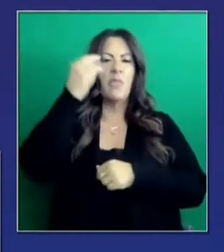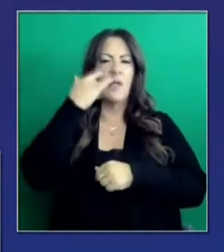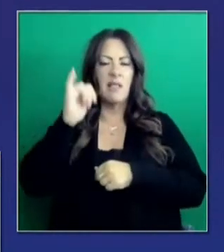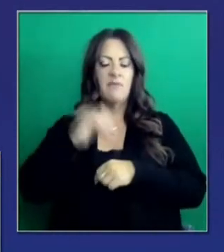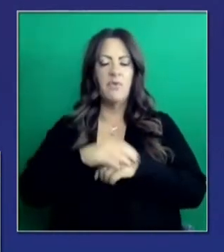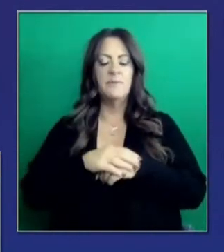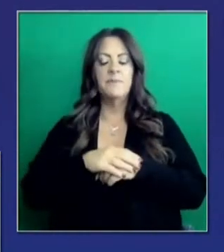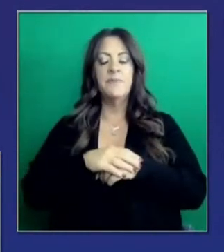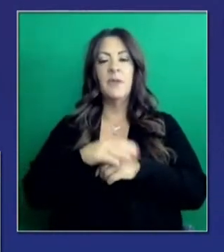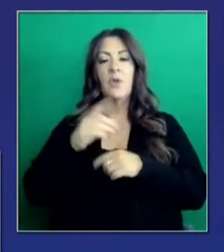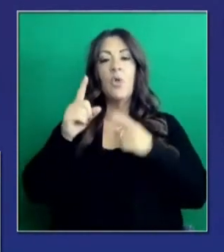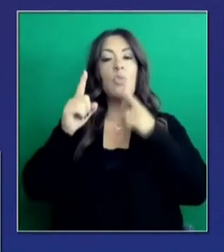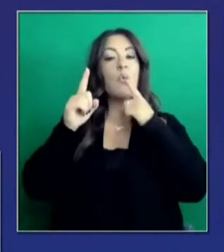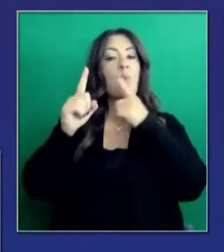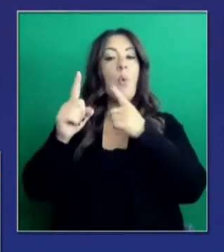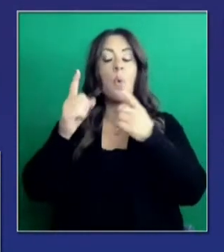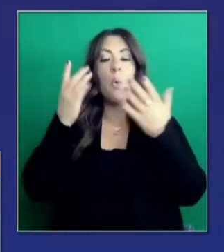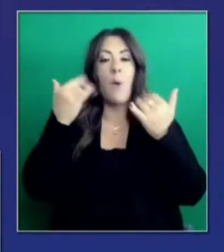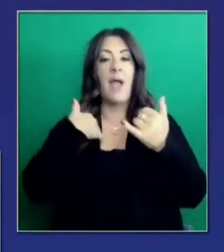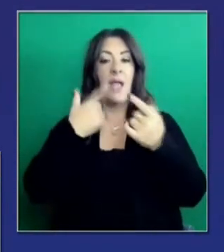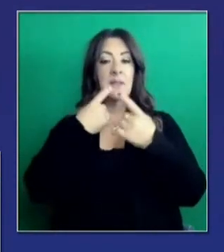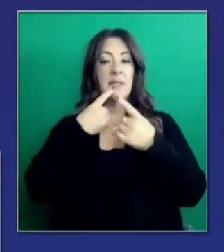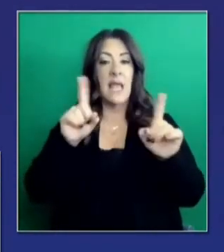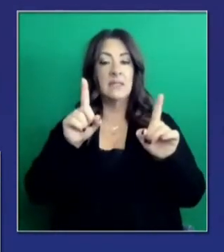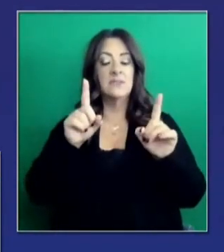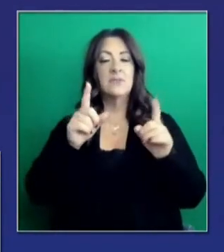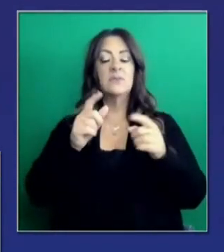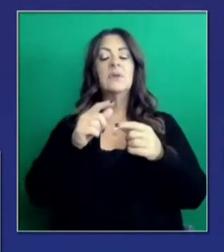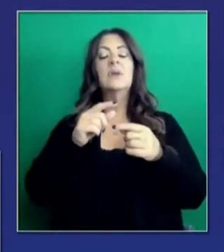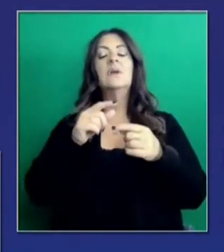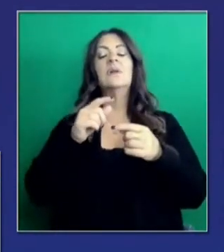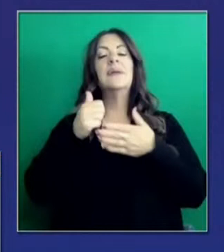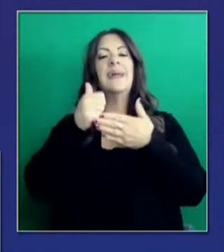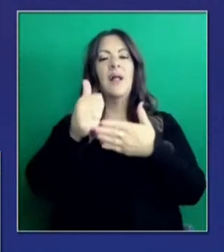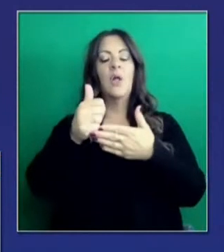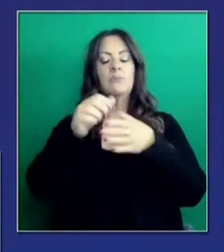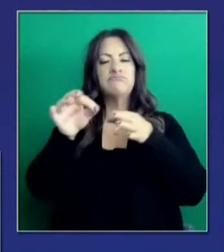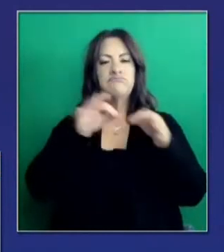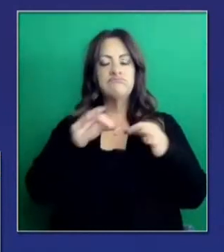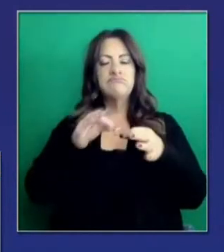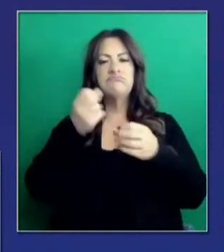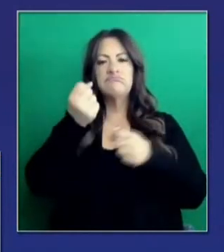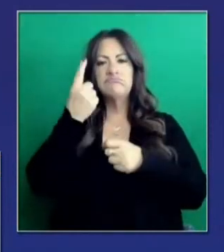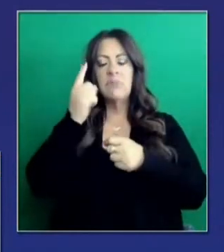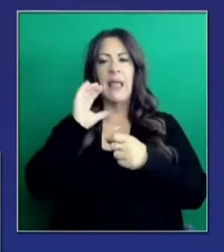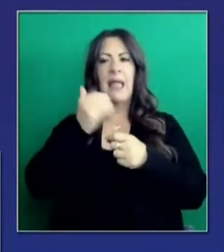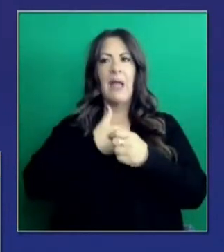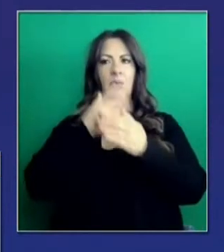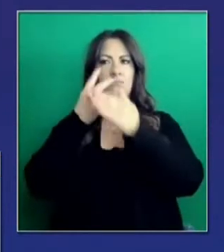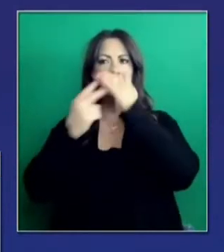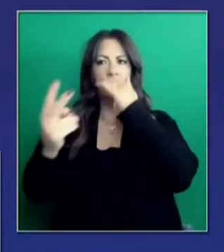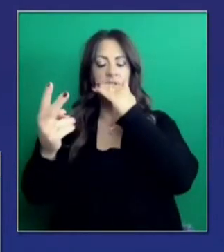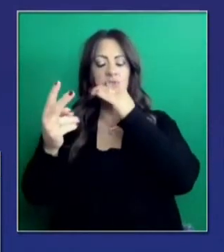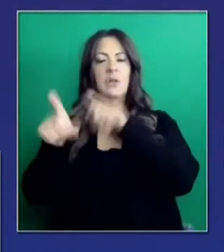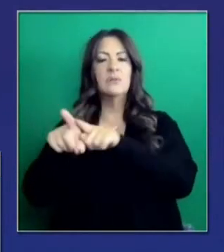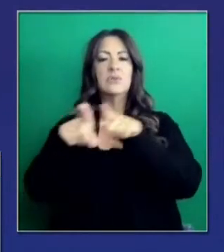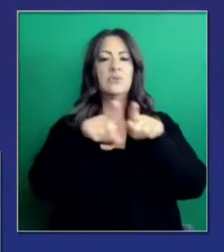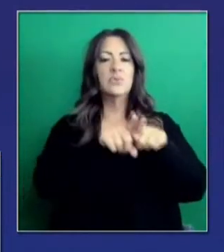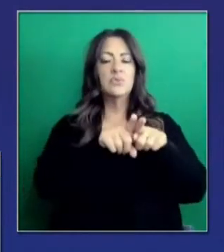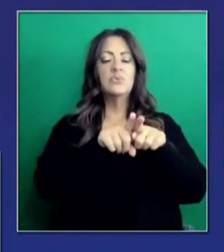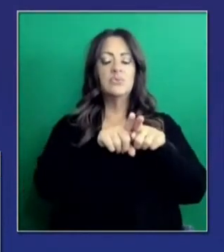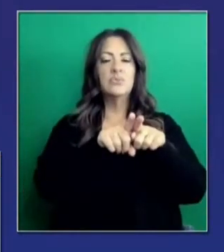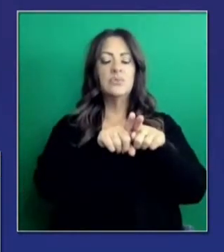this announcement is to socialize our projections as well as illuminate and